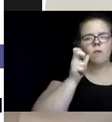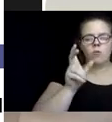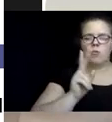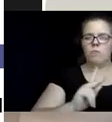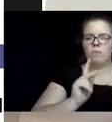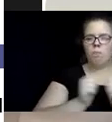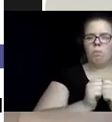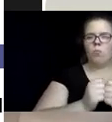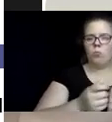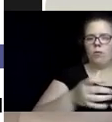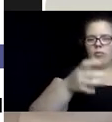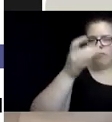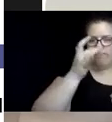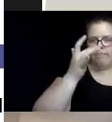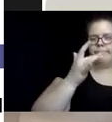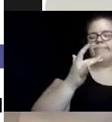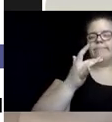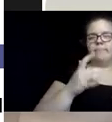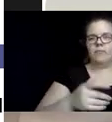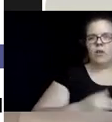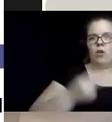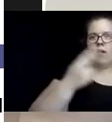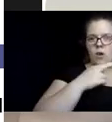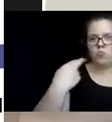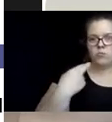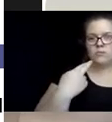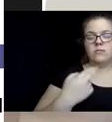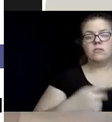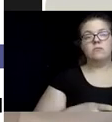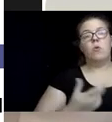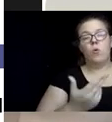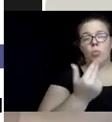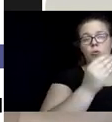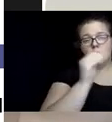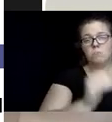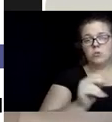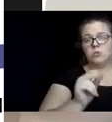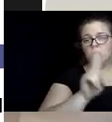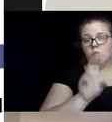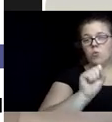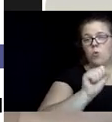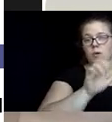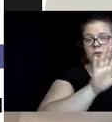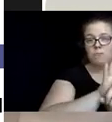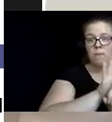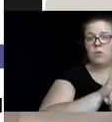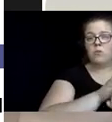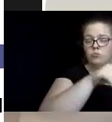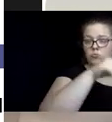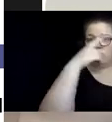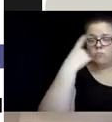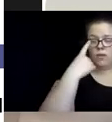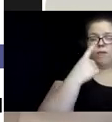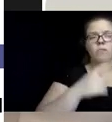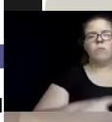health conditions were more at risk. In fact, although 13% of the US population is Black, 24%